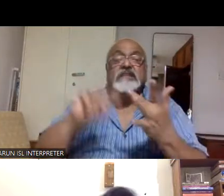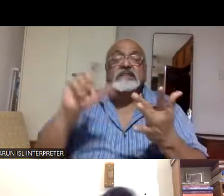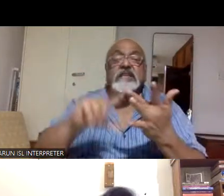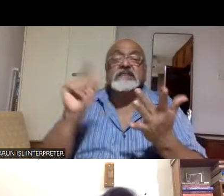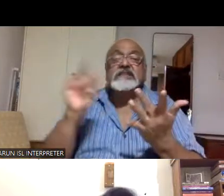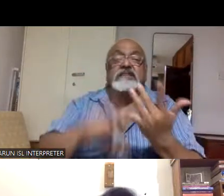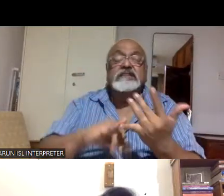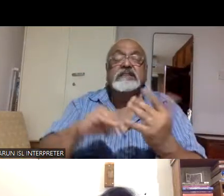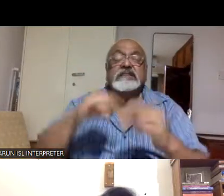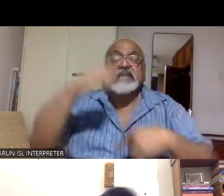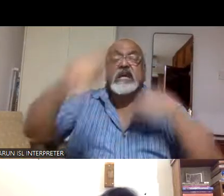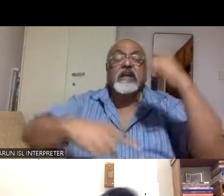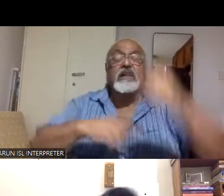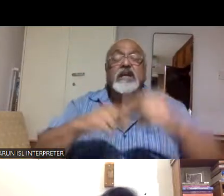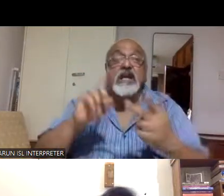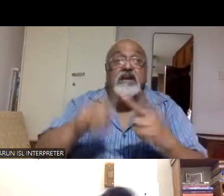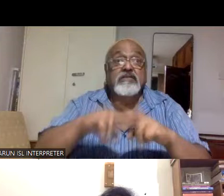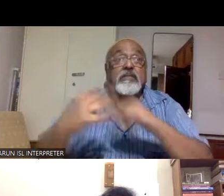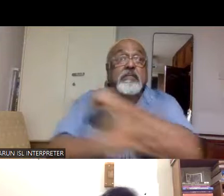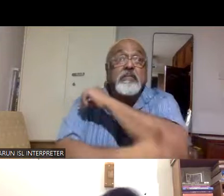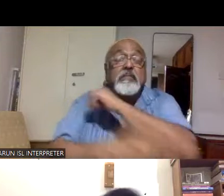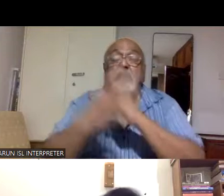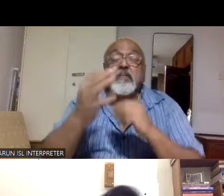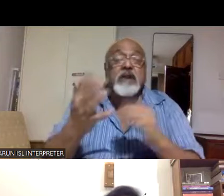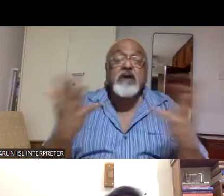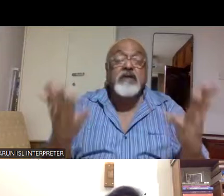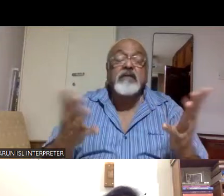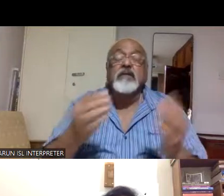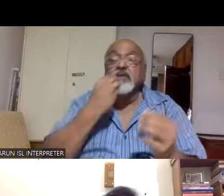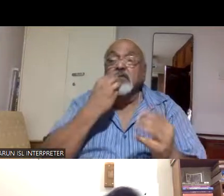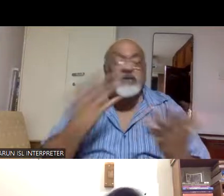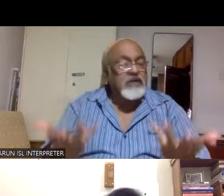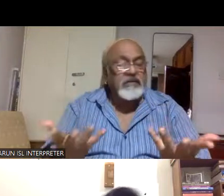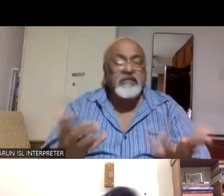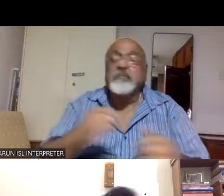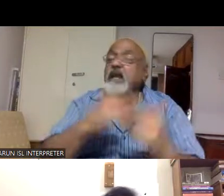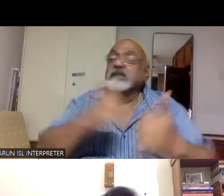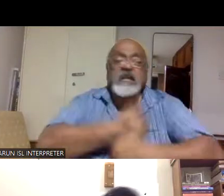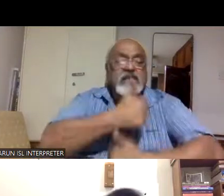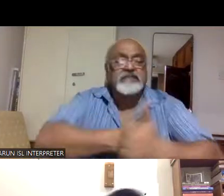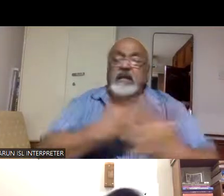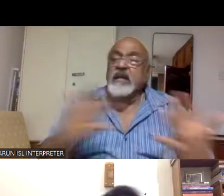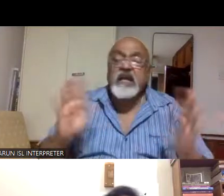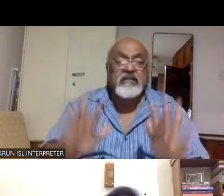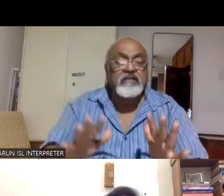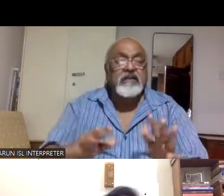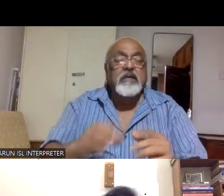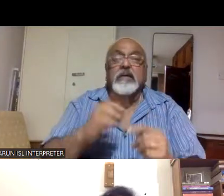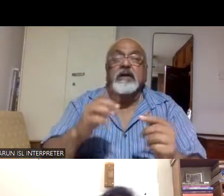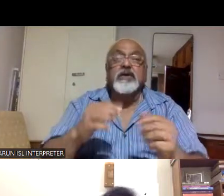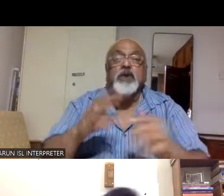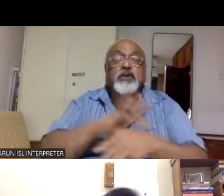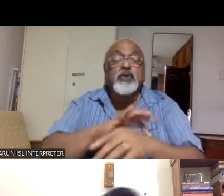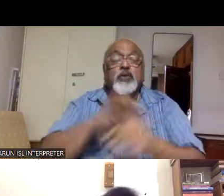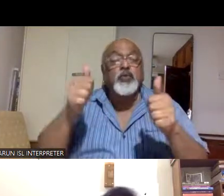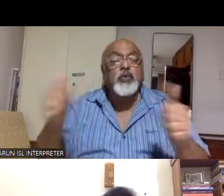then you are exposed to a lot of challenges. You don't get nutritious diet. You are not able to get the best treatment.